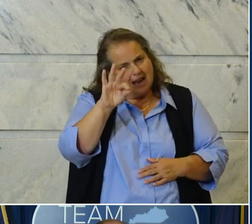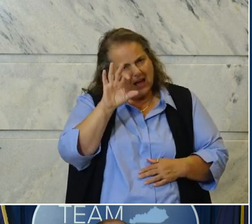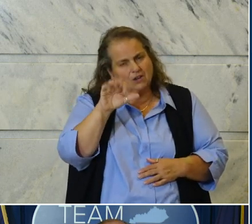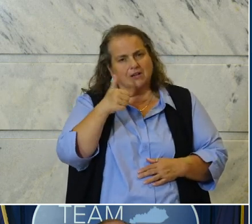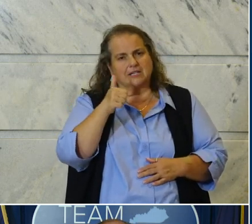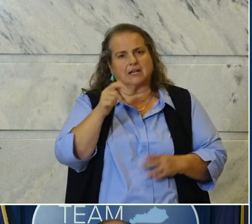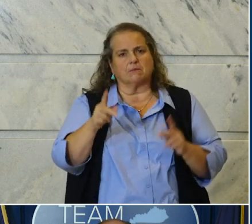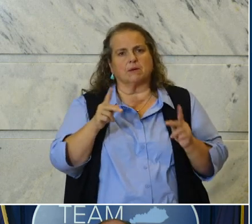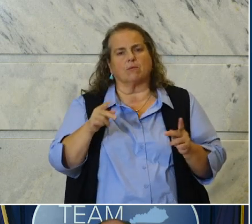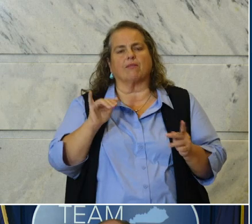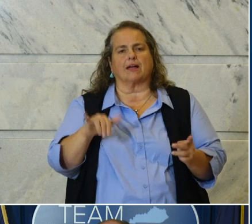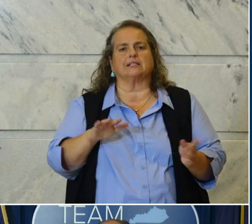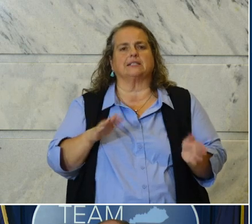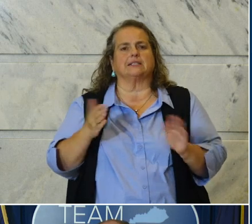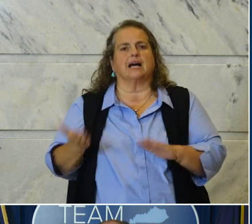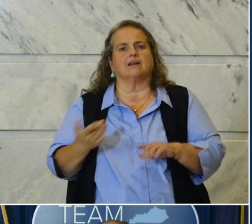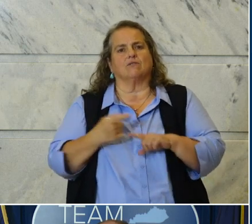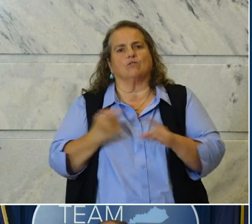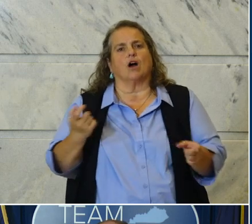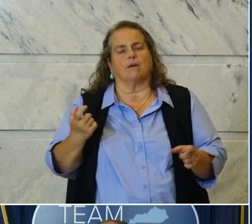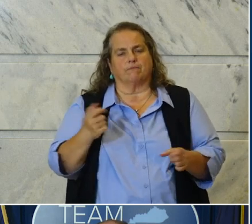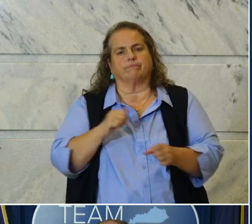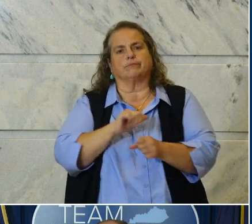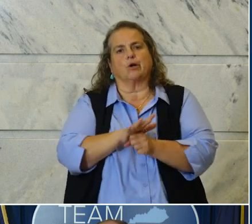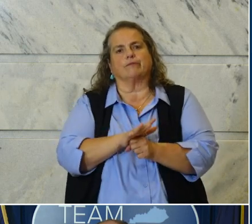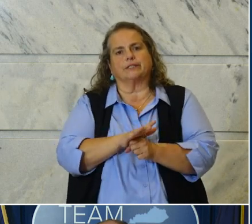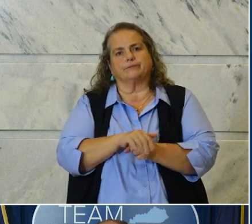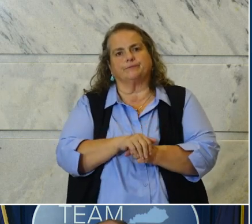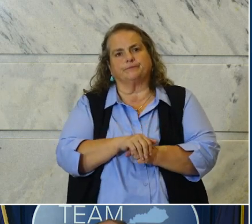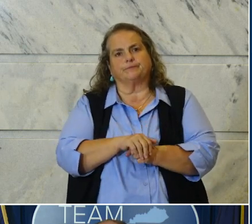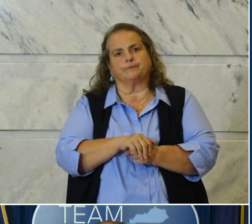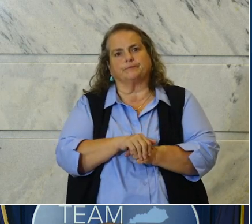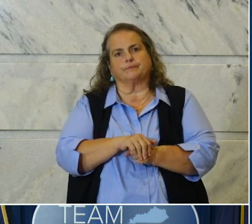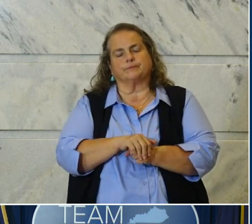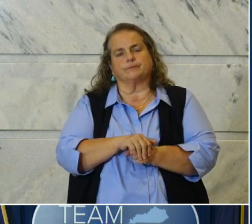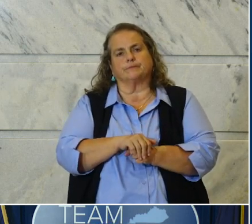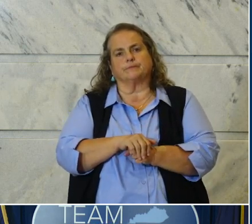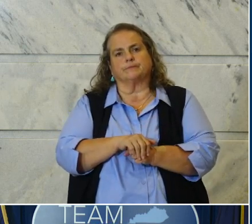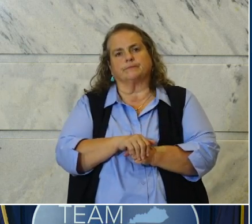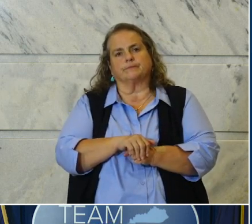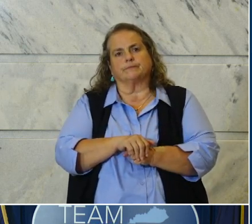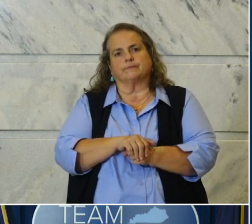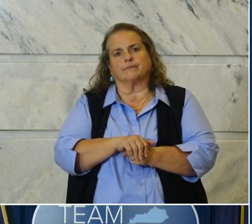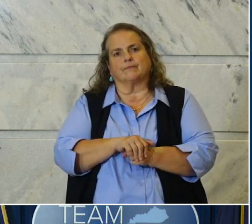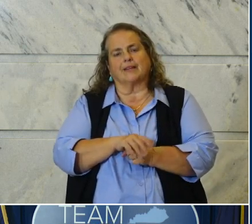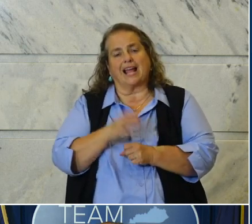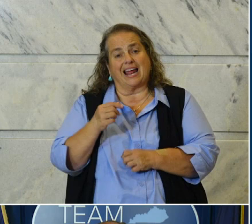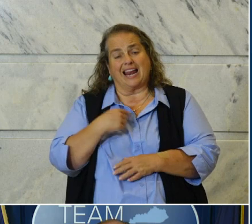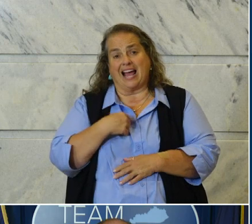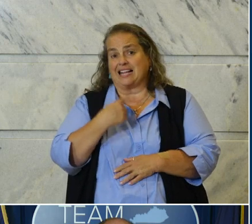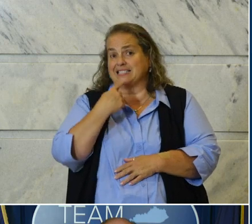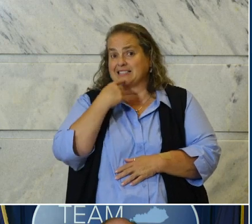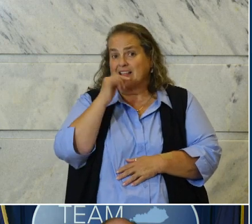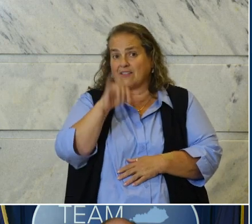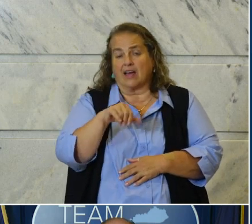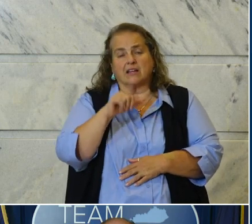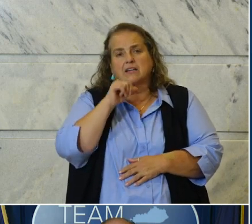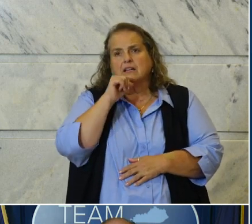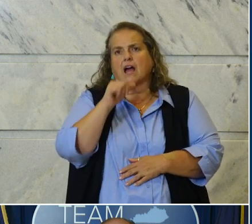910 people that have lost their life to COVID-19. And I say that not